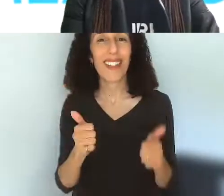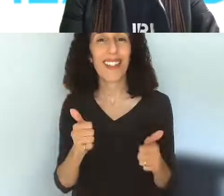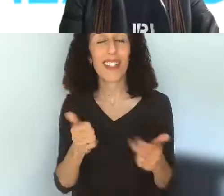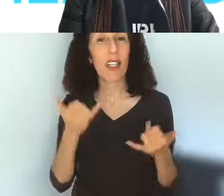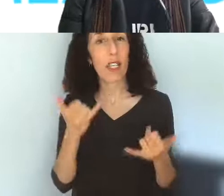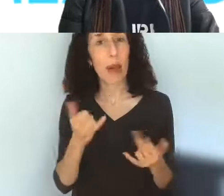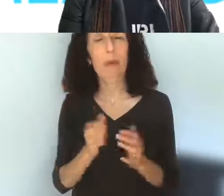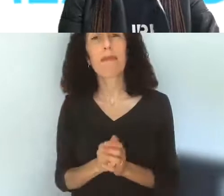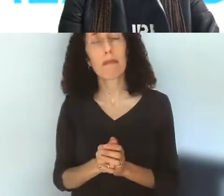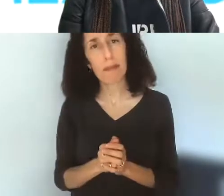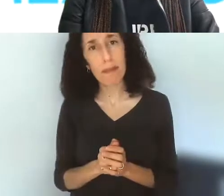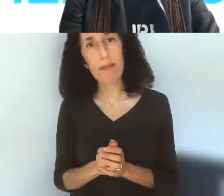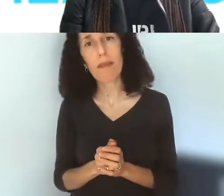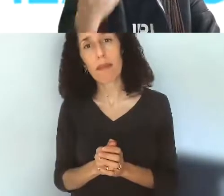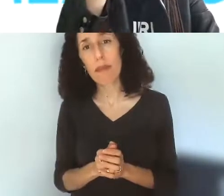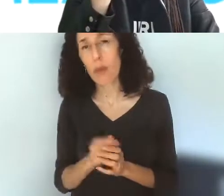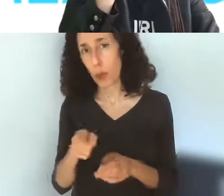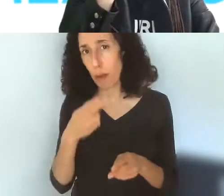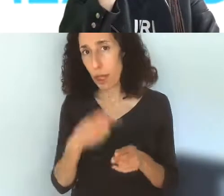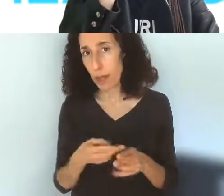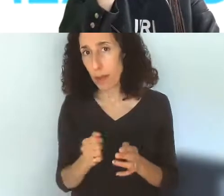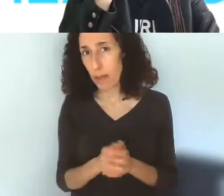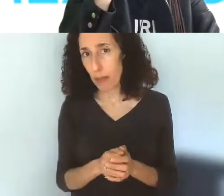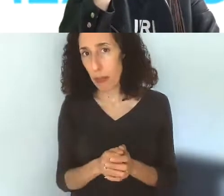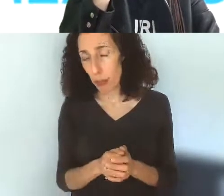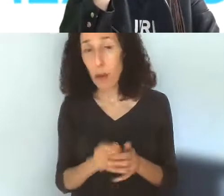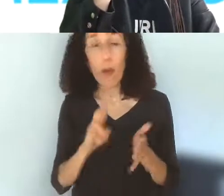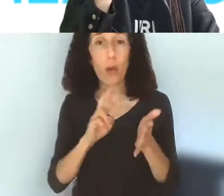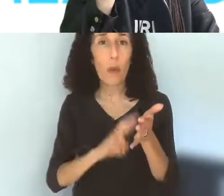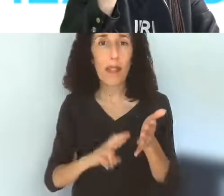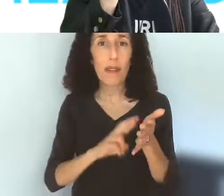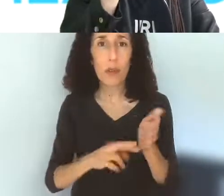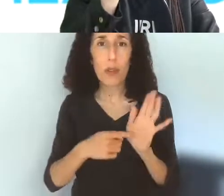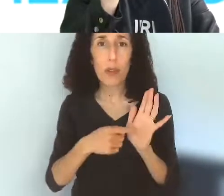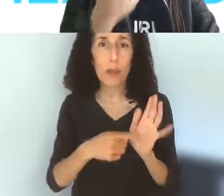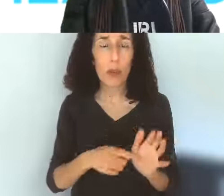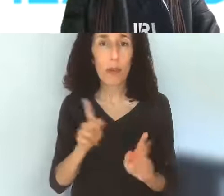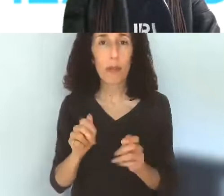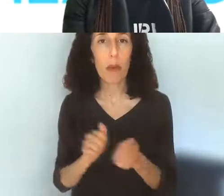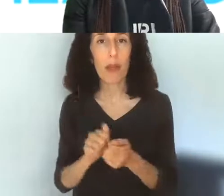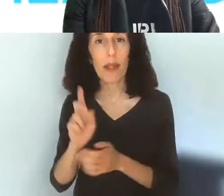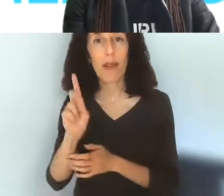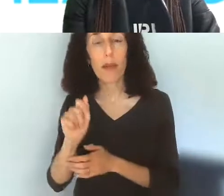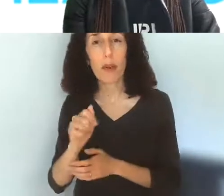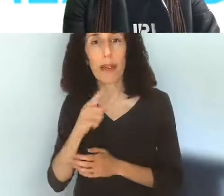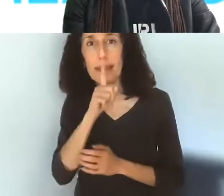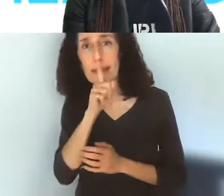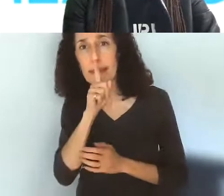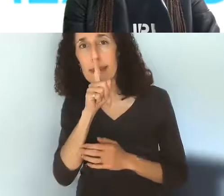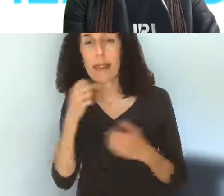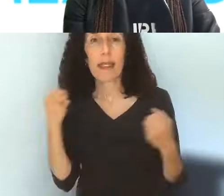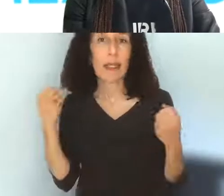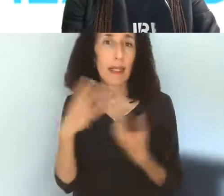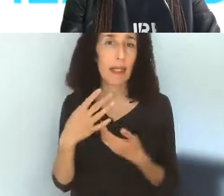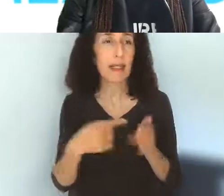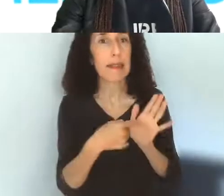Now, as you guys said, studies have shown that people with disabilities fear disclosing their disability status. What advice